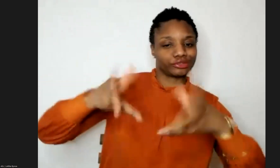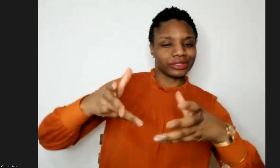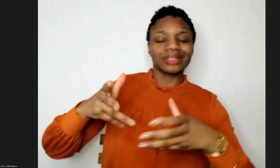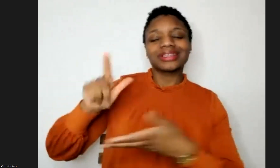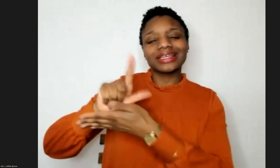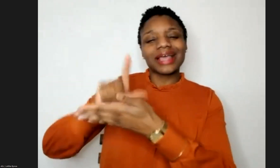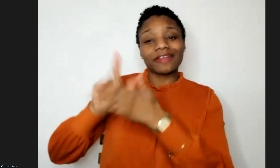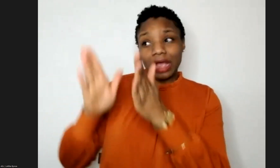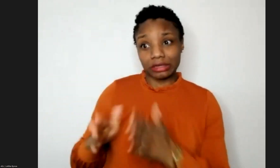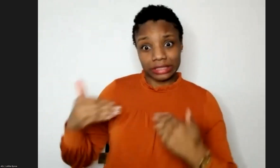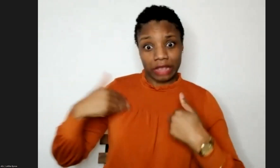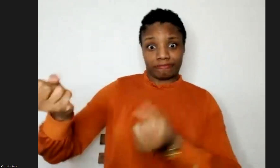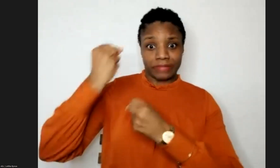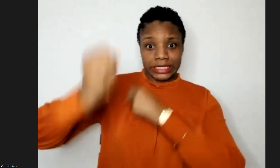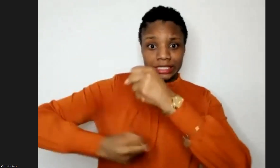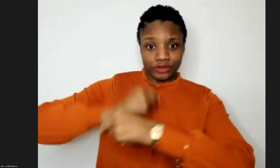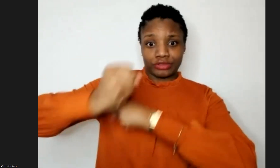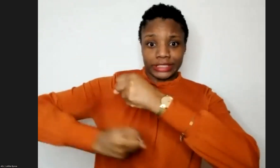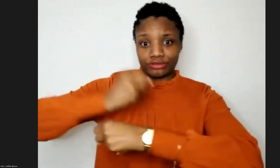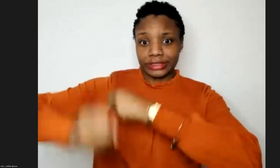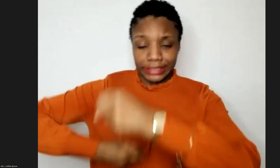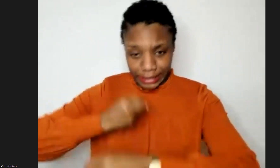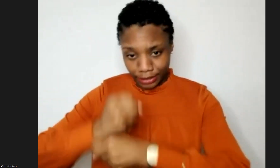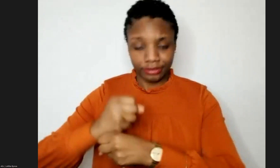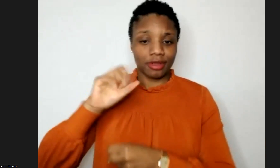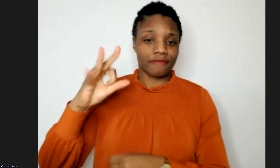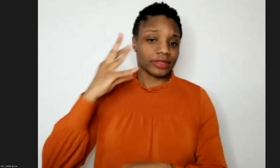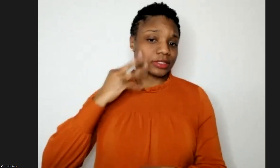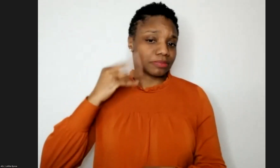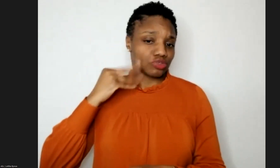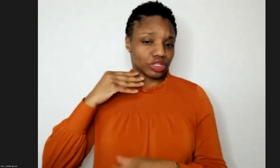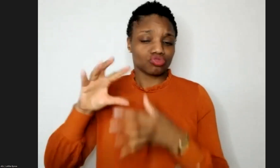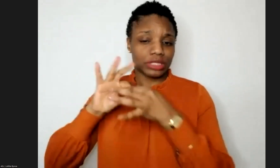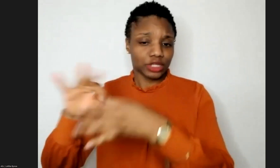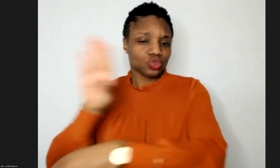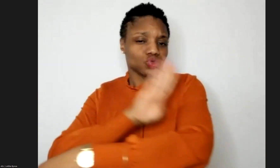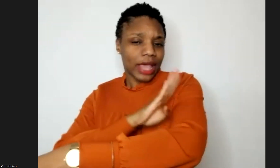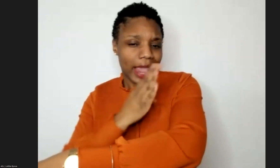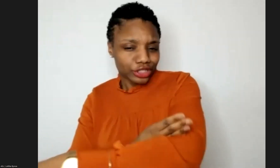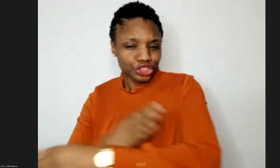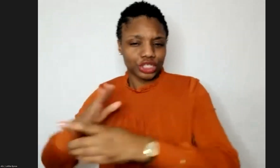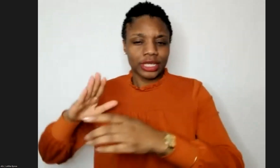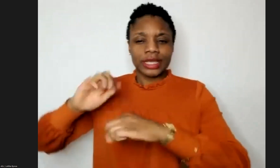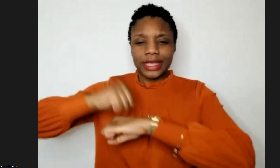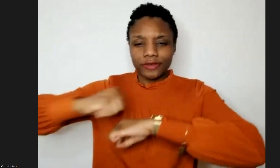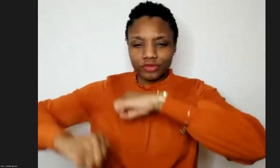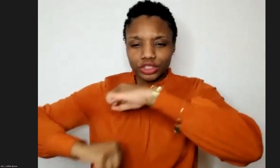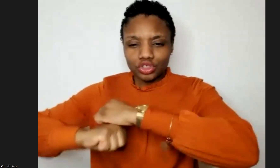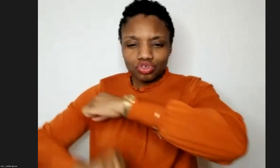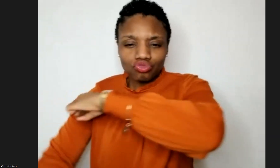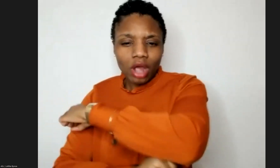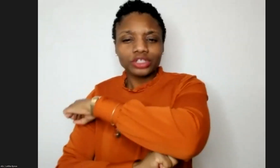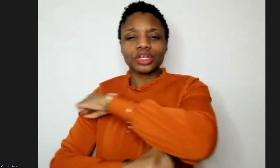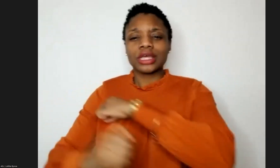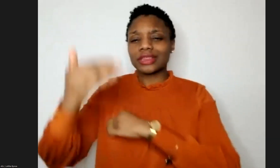cases, decades of experience in siting and permitting of energy infrastructure, who know the laws and know